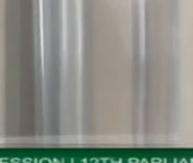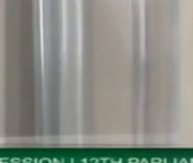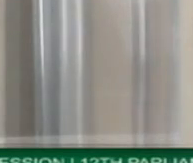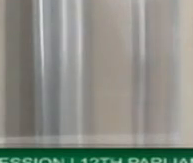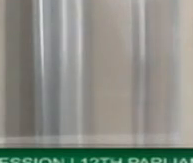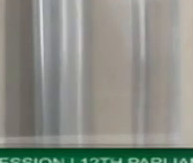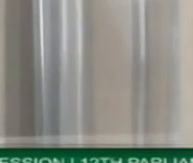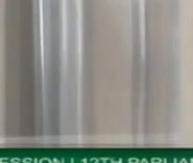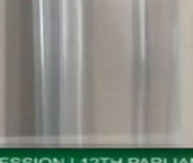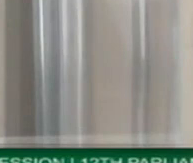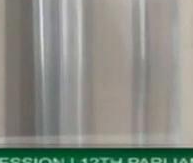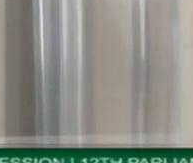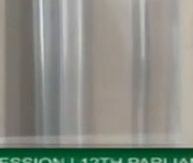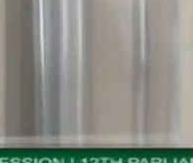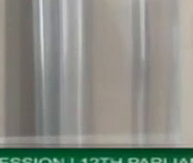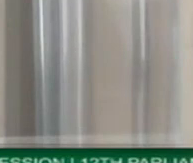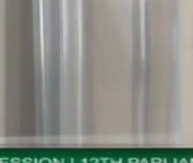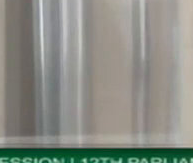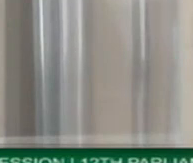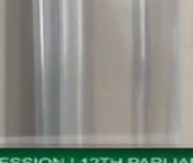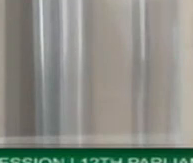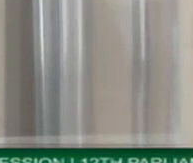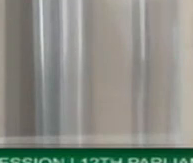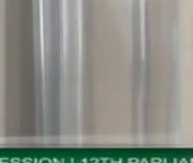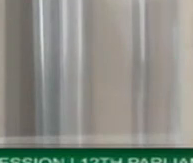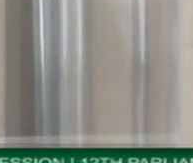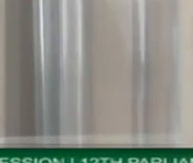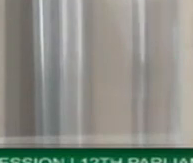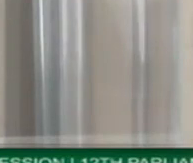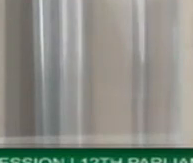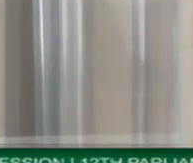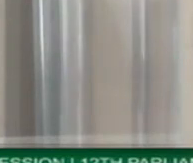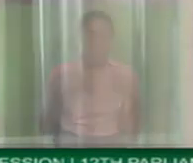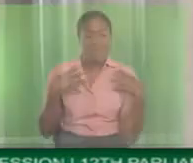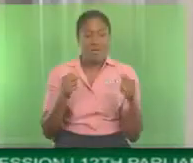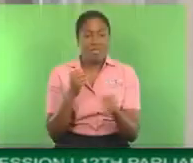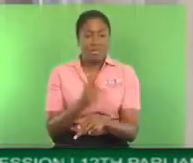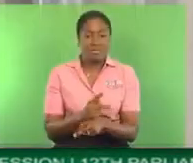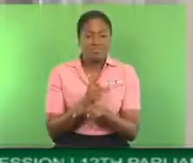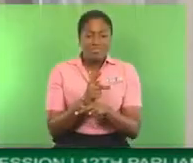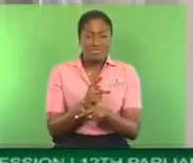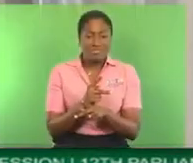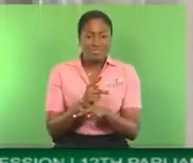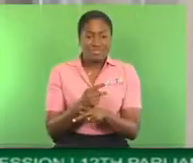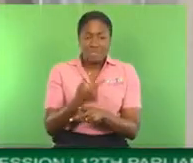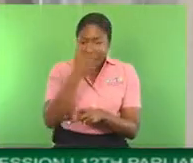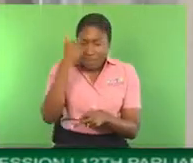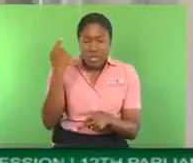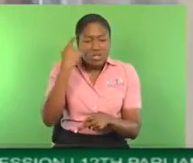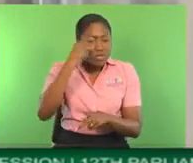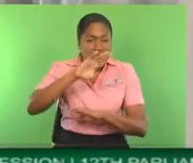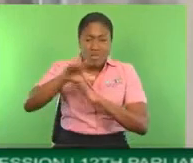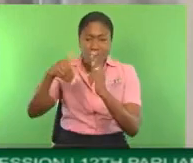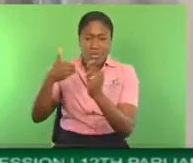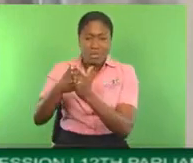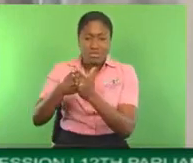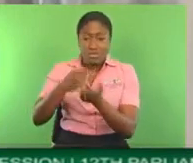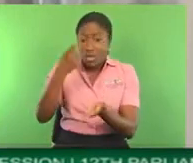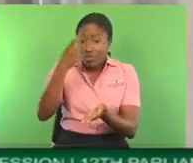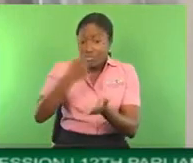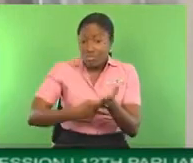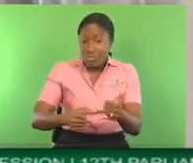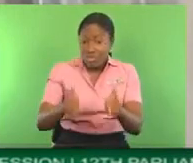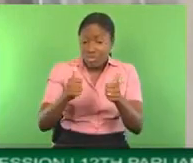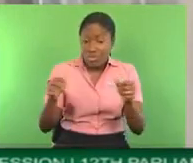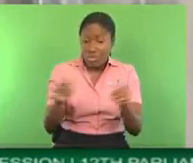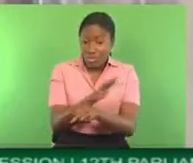Organization, is primary health care. It is most inclusive, cost-effective, and